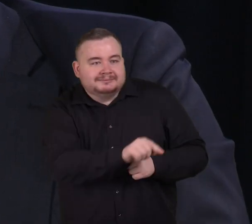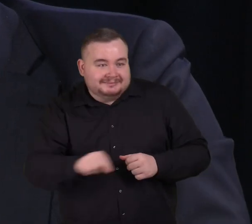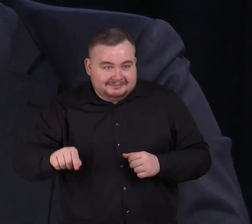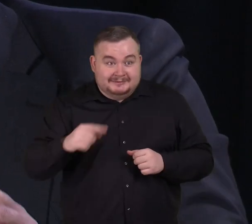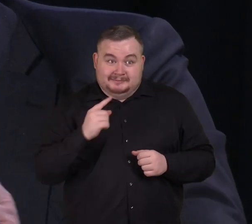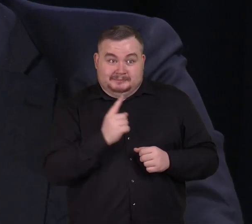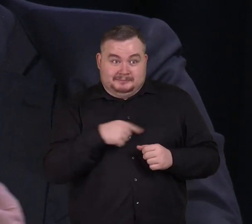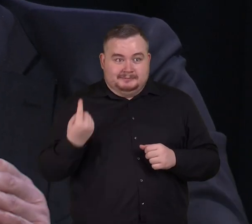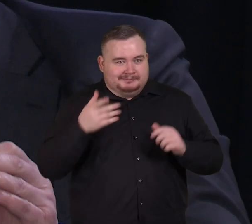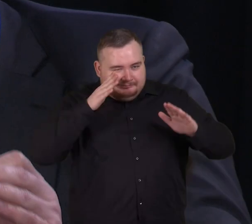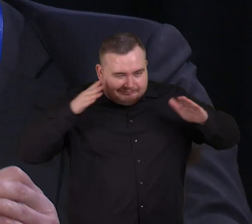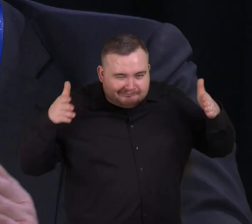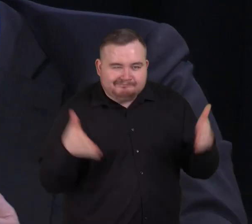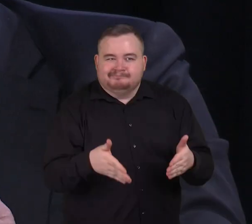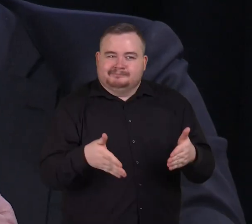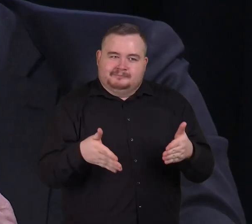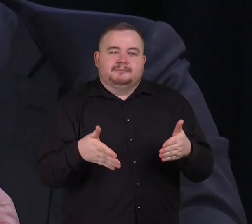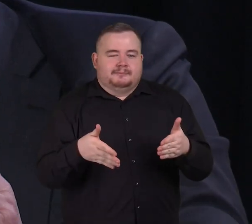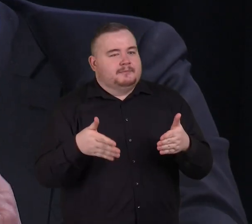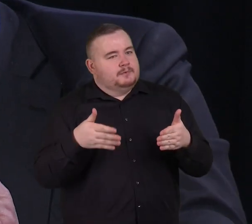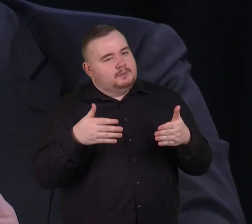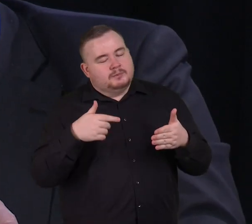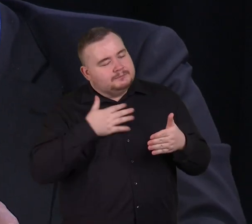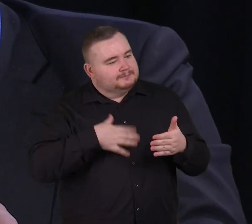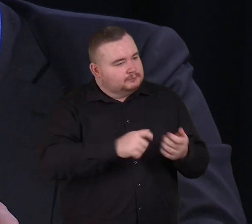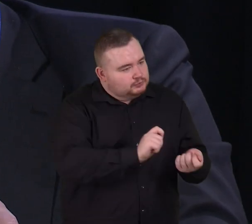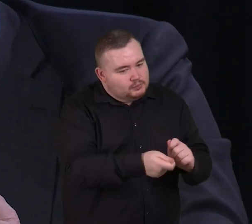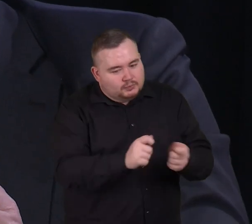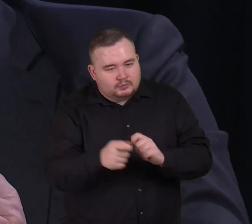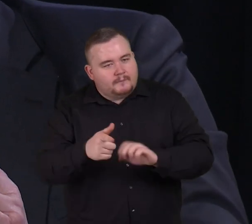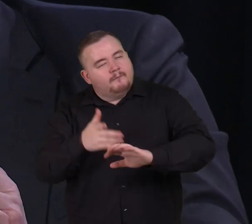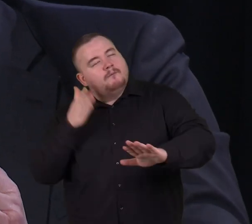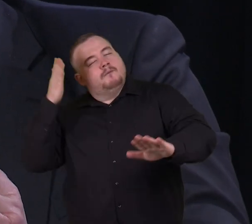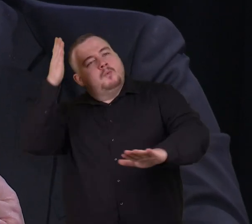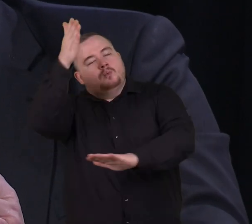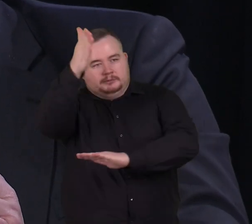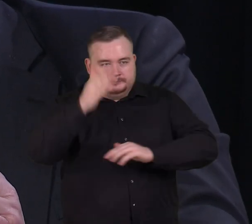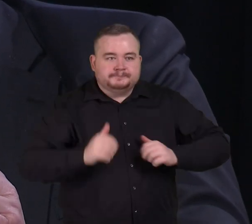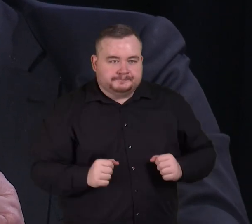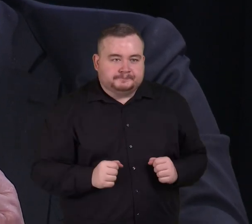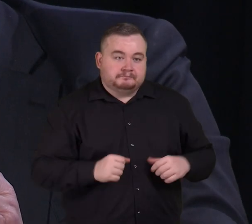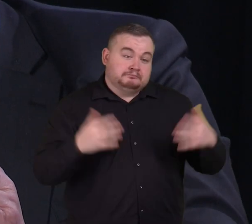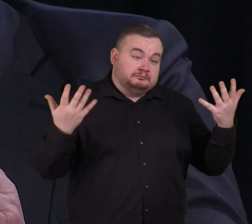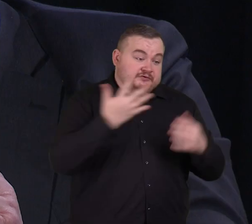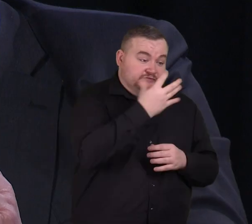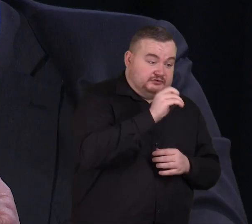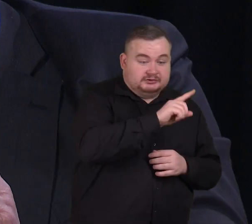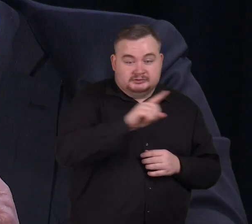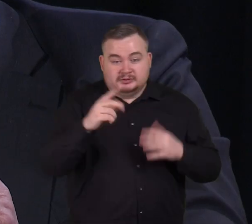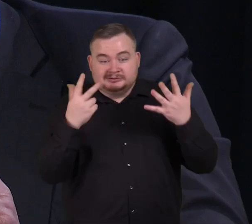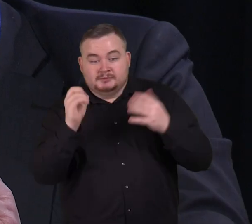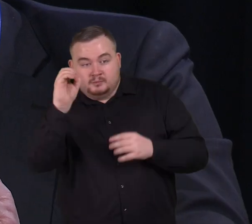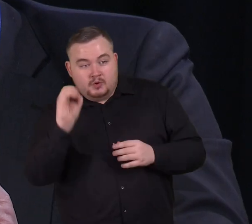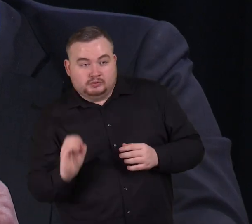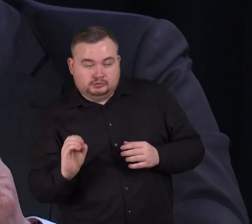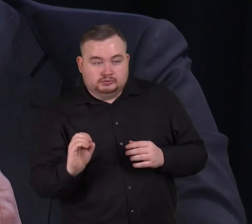look now at the 50 to 80% of the investments, particularly those which are very close to the lowest